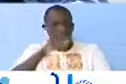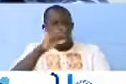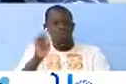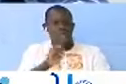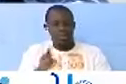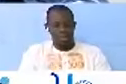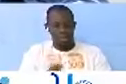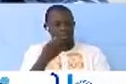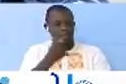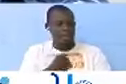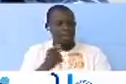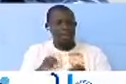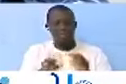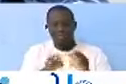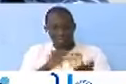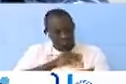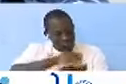to